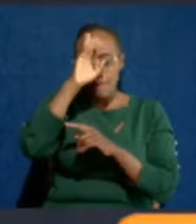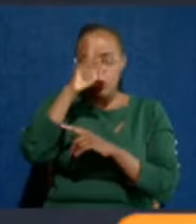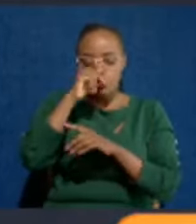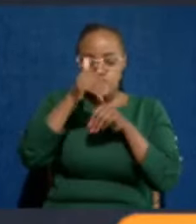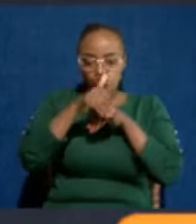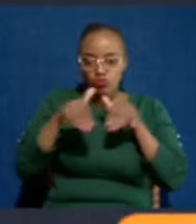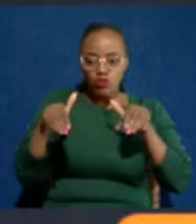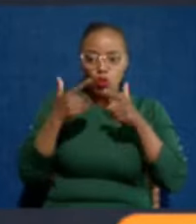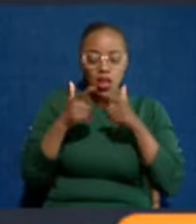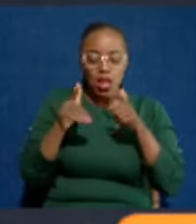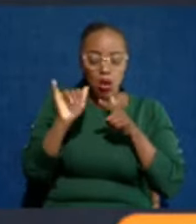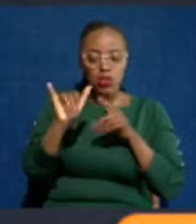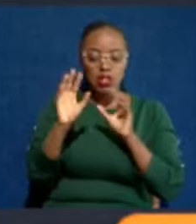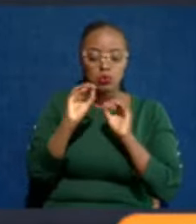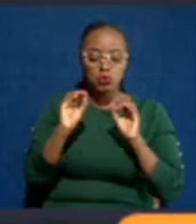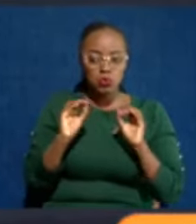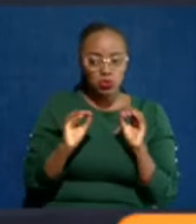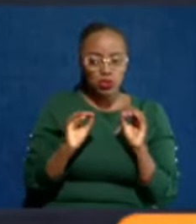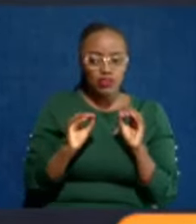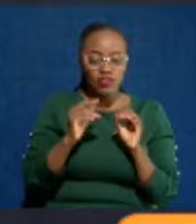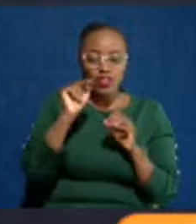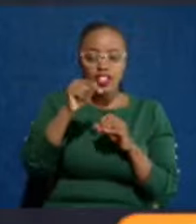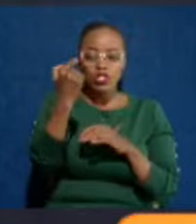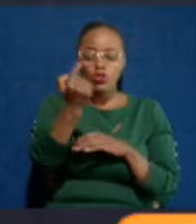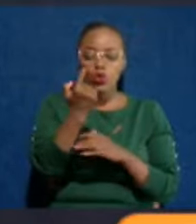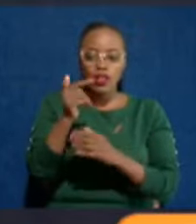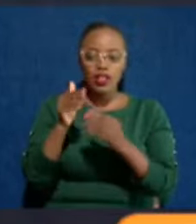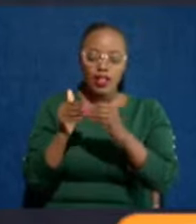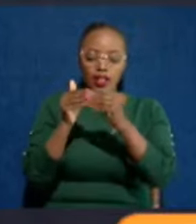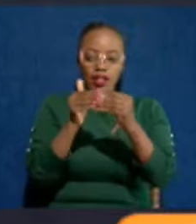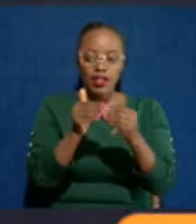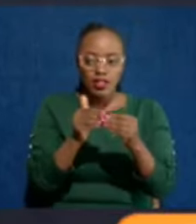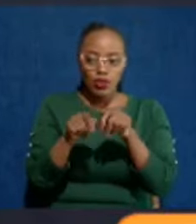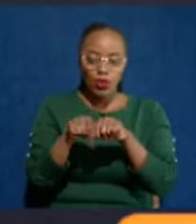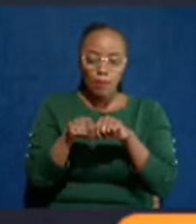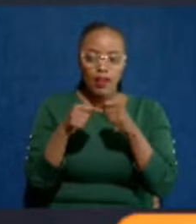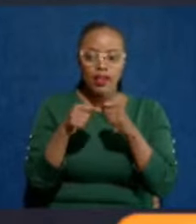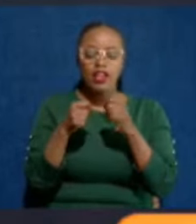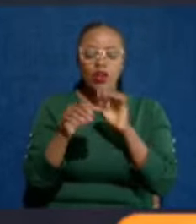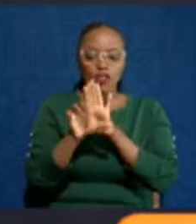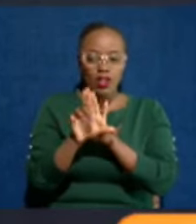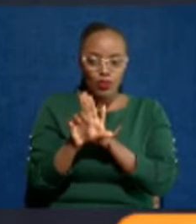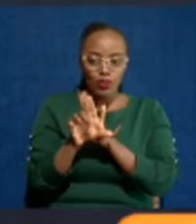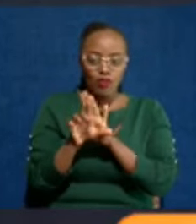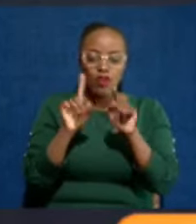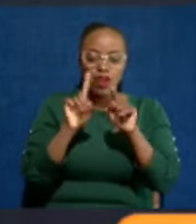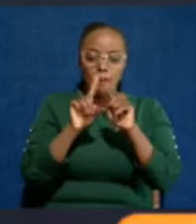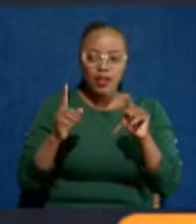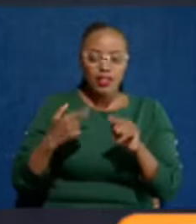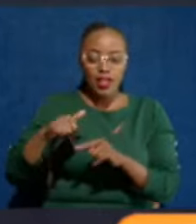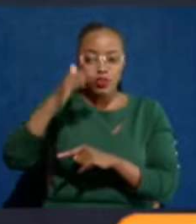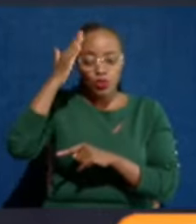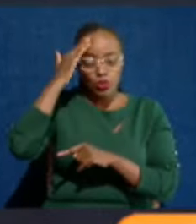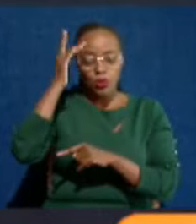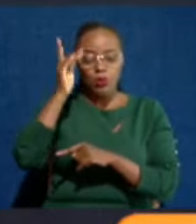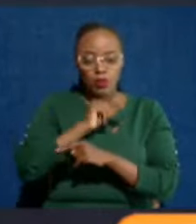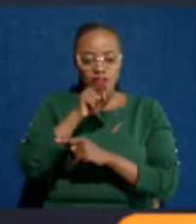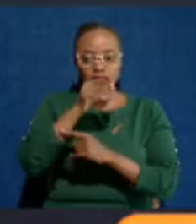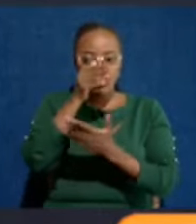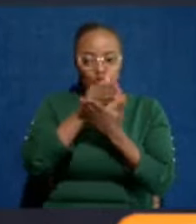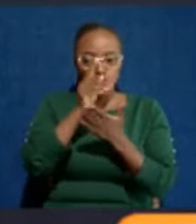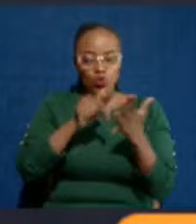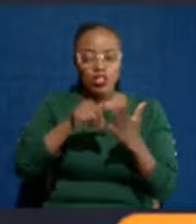would not allow that, because that only leads to breaking of the law. But we know, and it is a fact, that